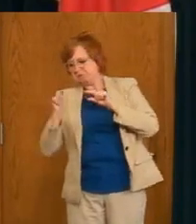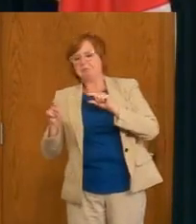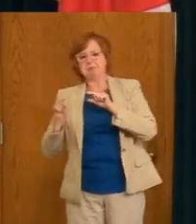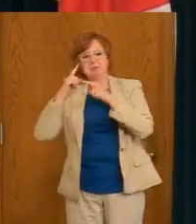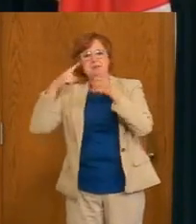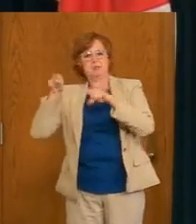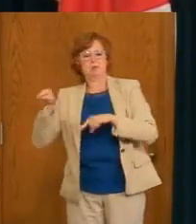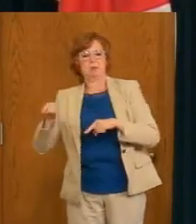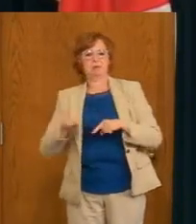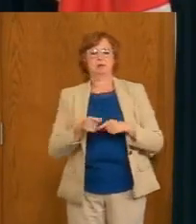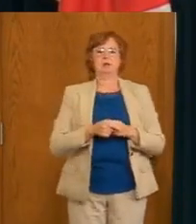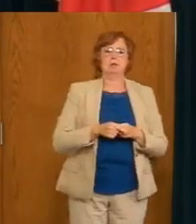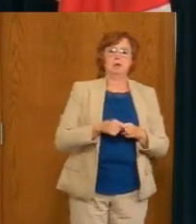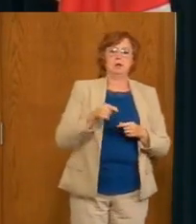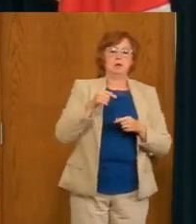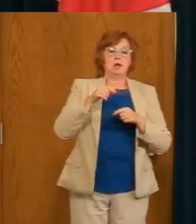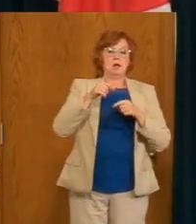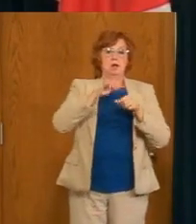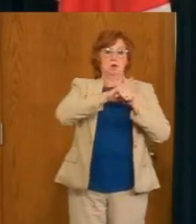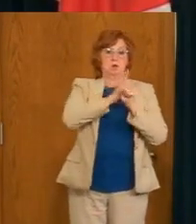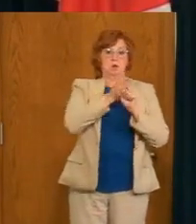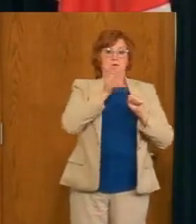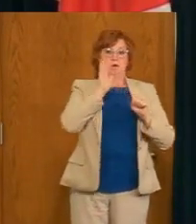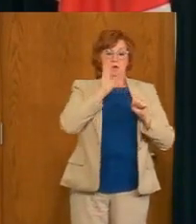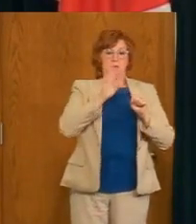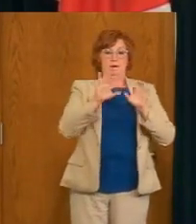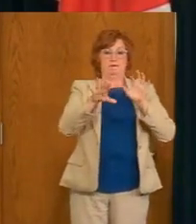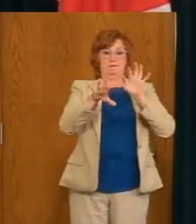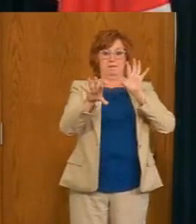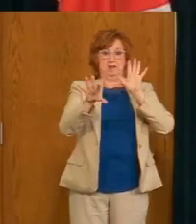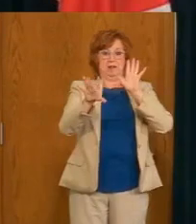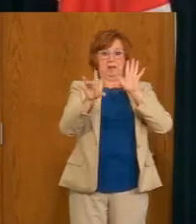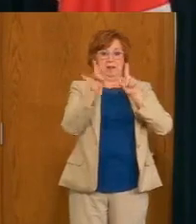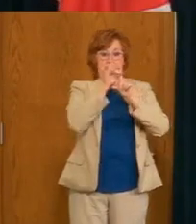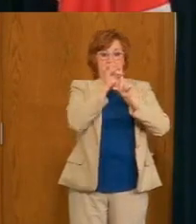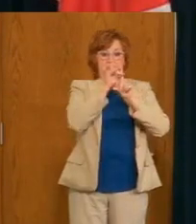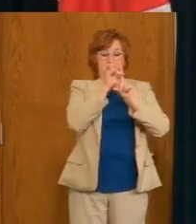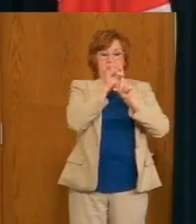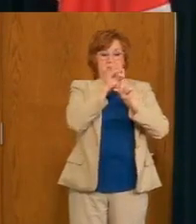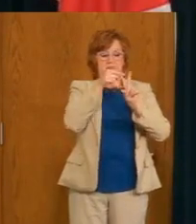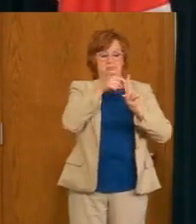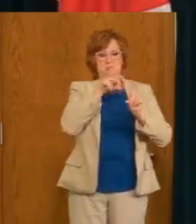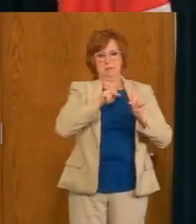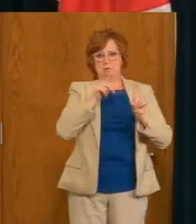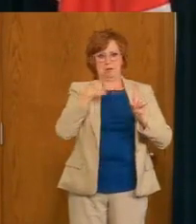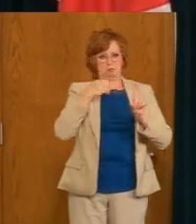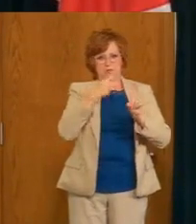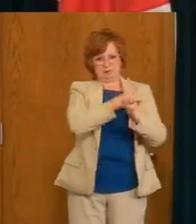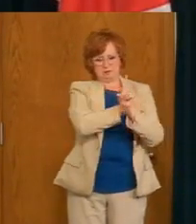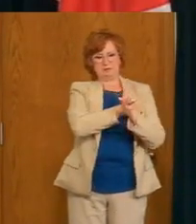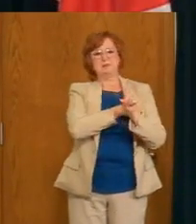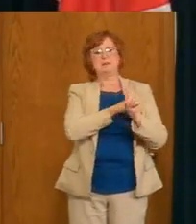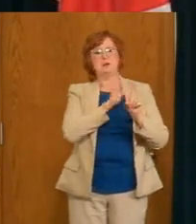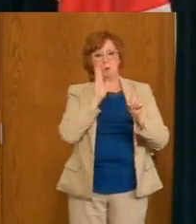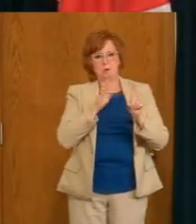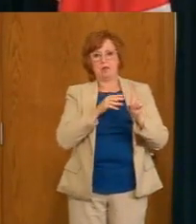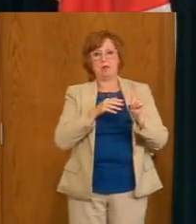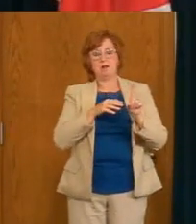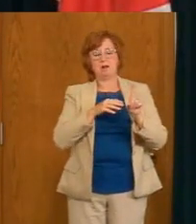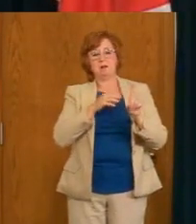COVID-19 will continue to find those who are not vaccinated. And with vaccinations lagging in young people and certain parts of the province, we will continue to